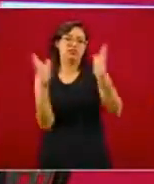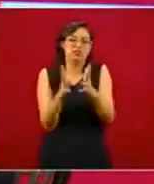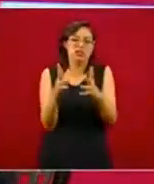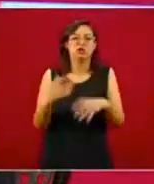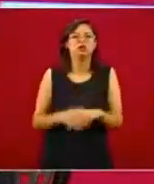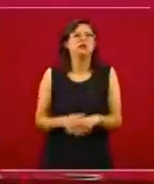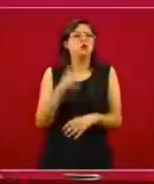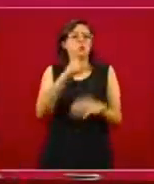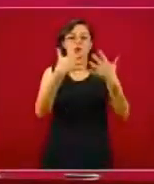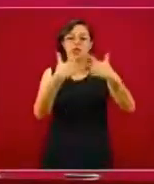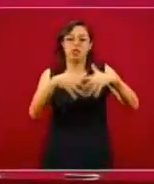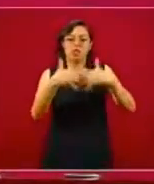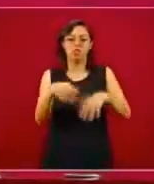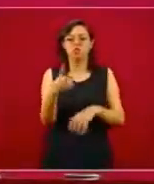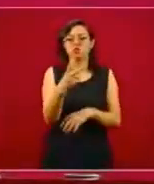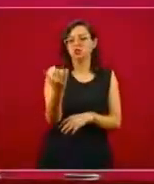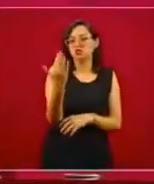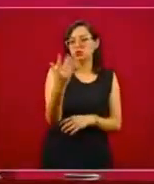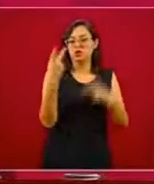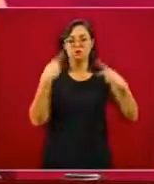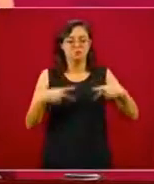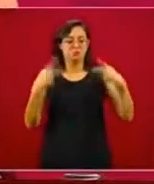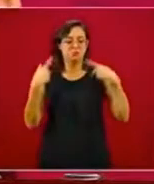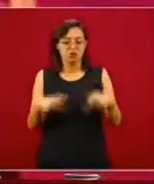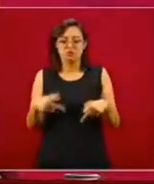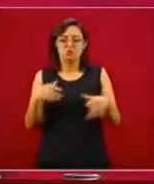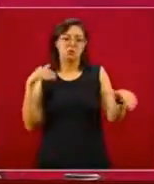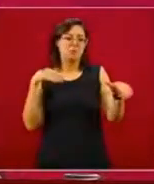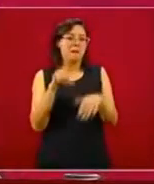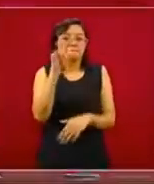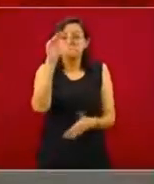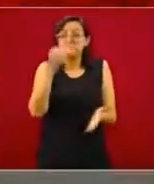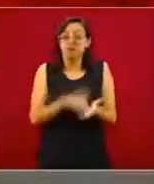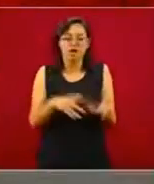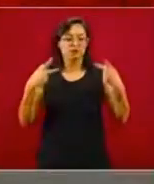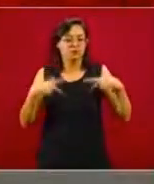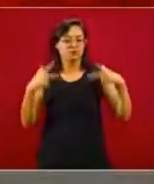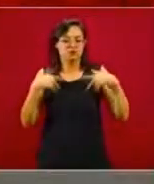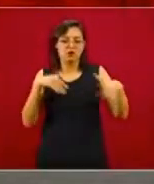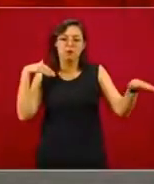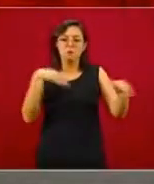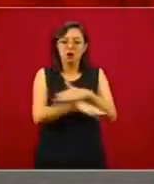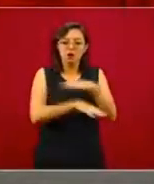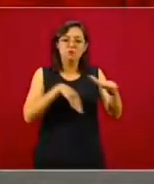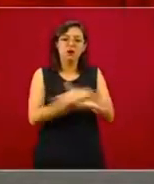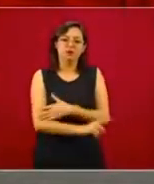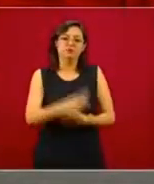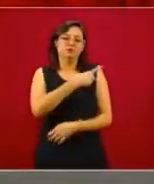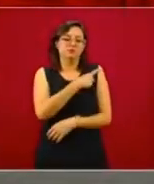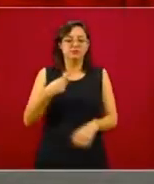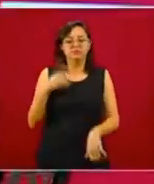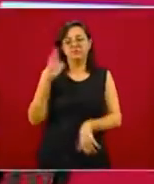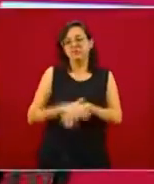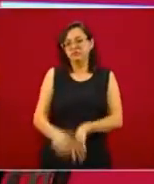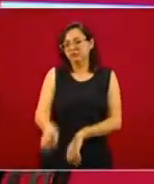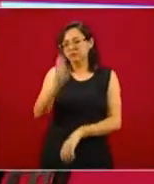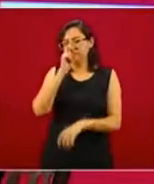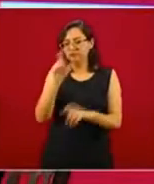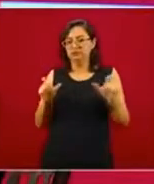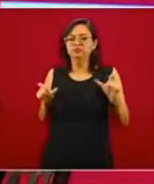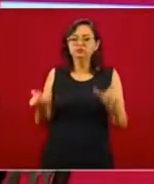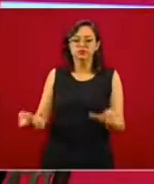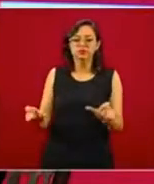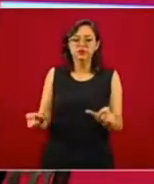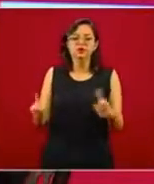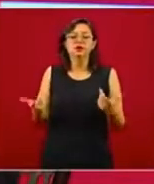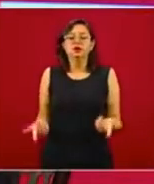size of the company. A manufacturing site with more than 250 workers up to 1,000, we need